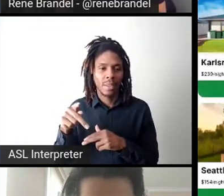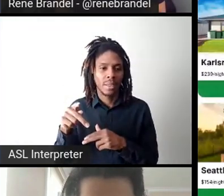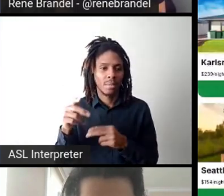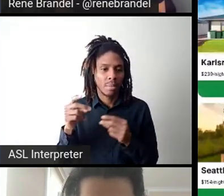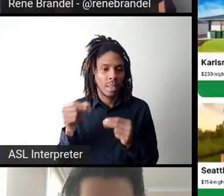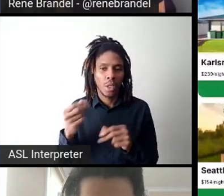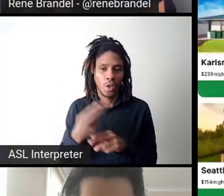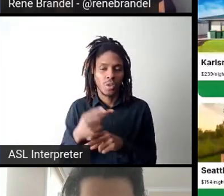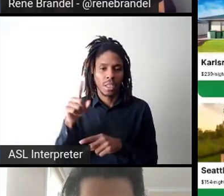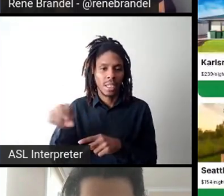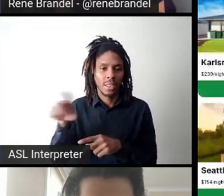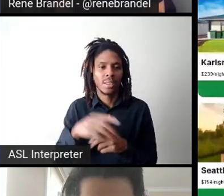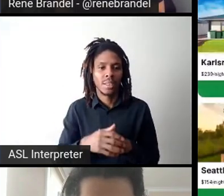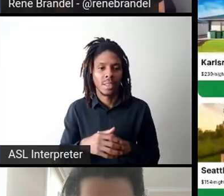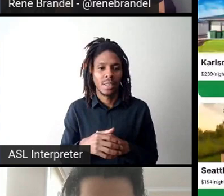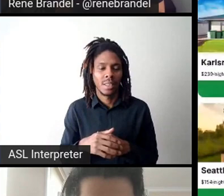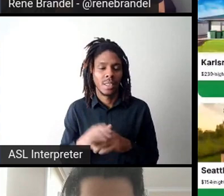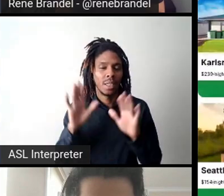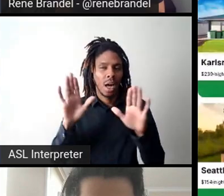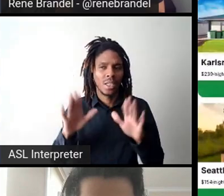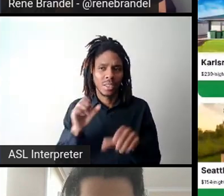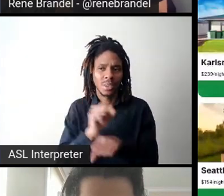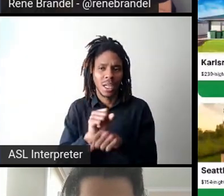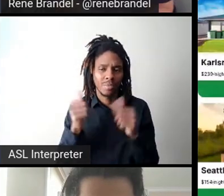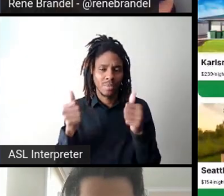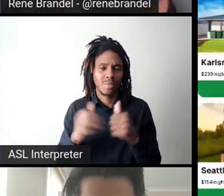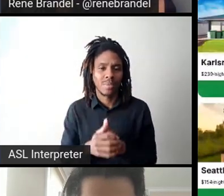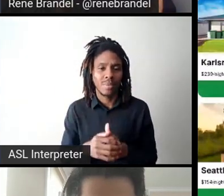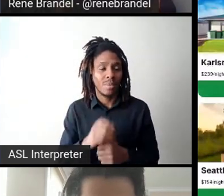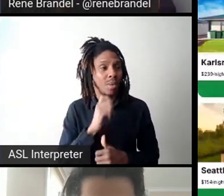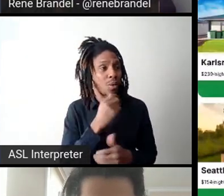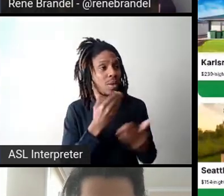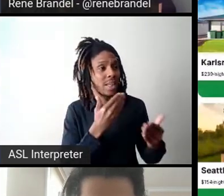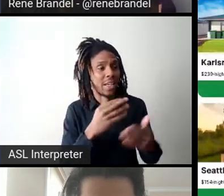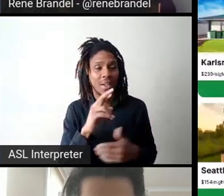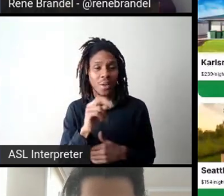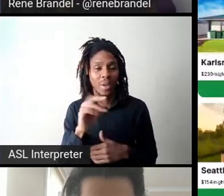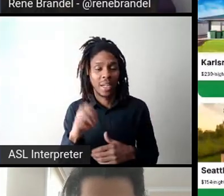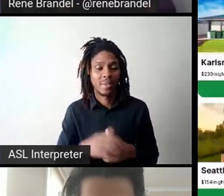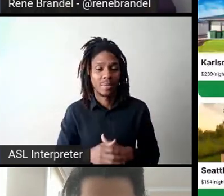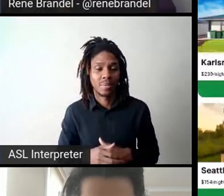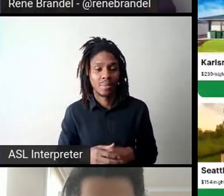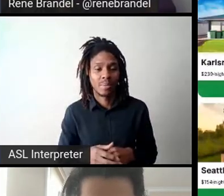this. So fantastic job. Cool. Thank you, René.